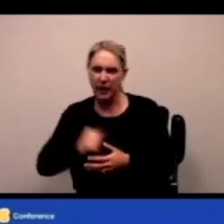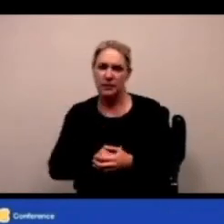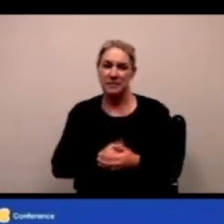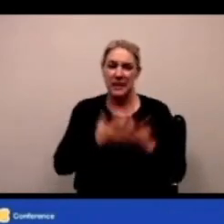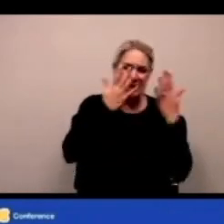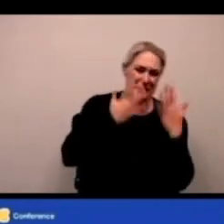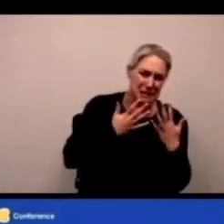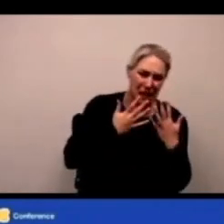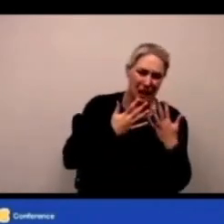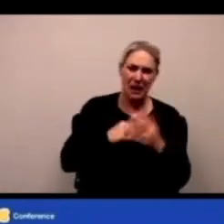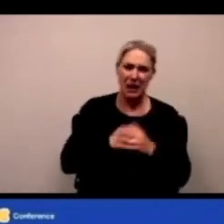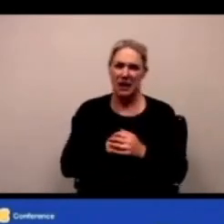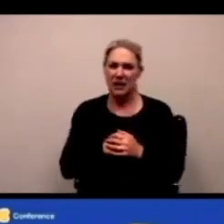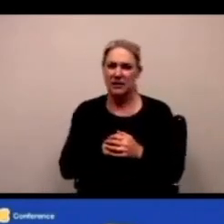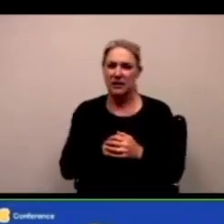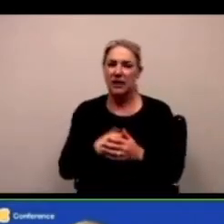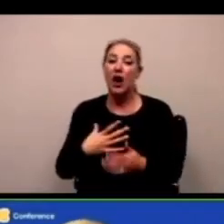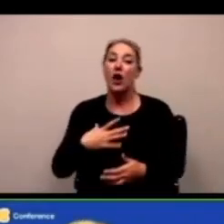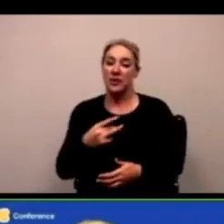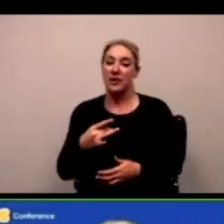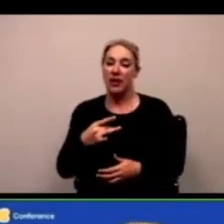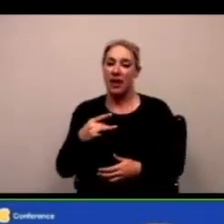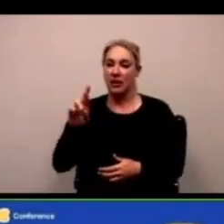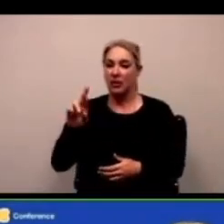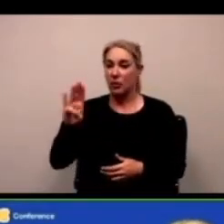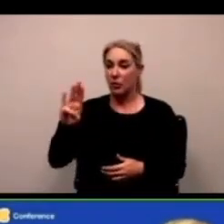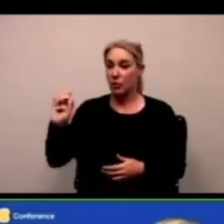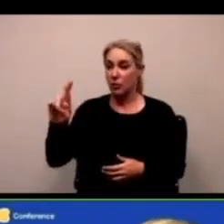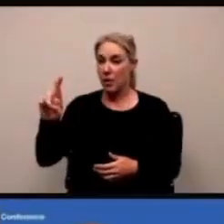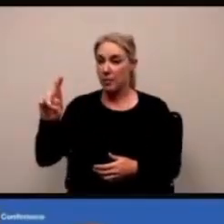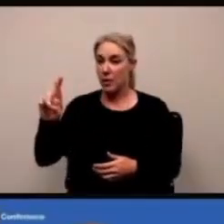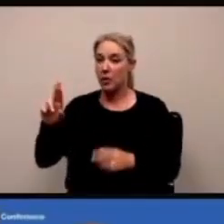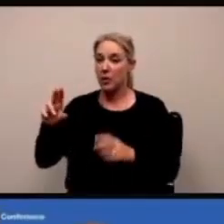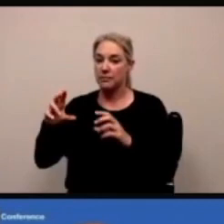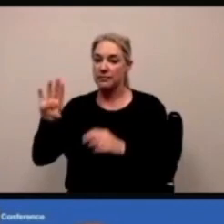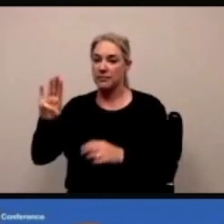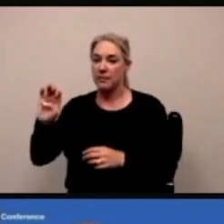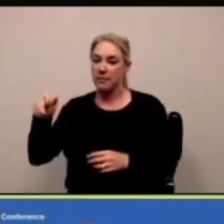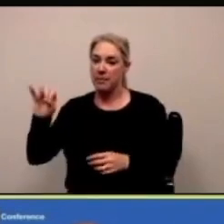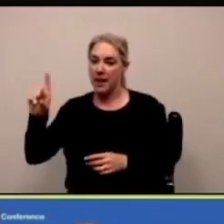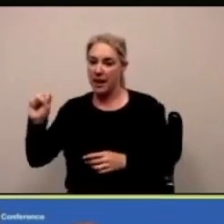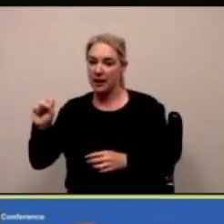Students really love the rubber bands. I love the impatient one. So,